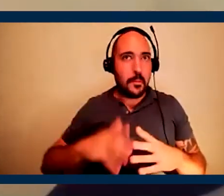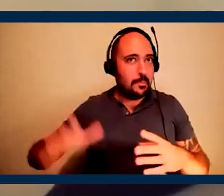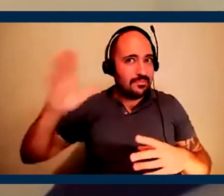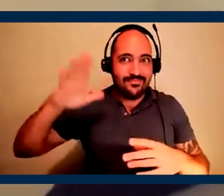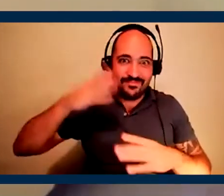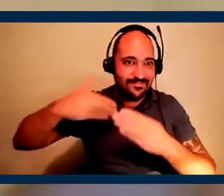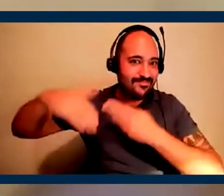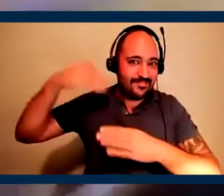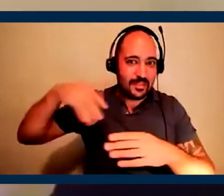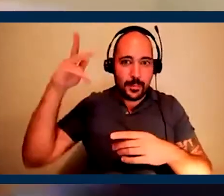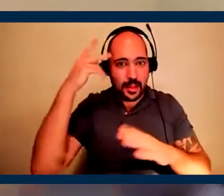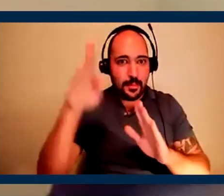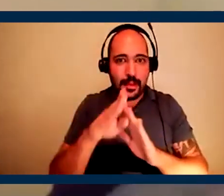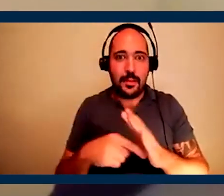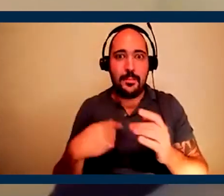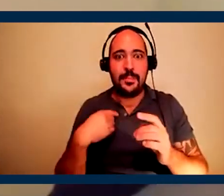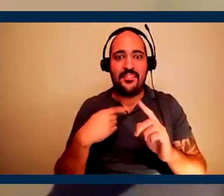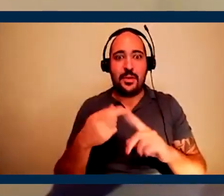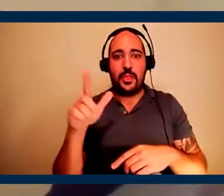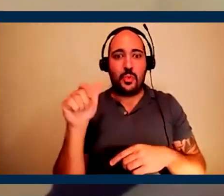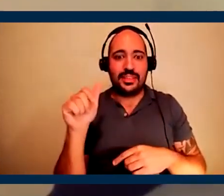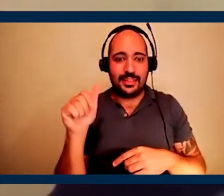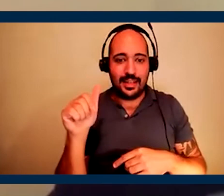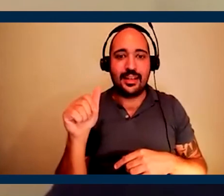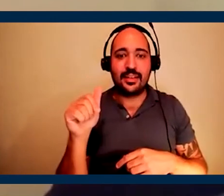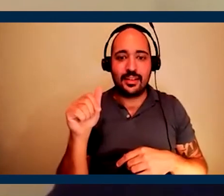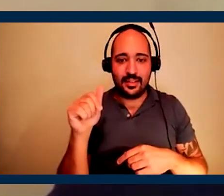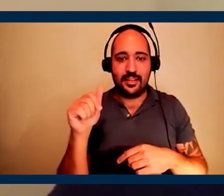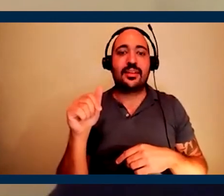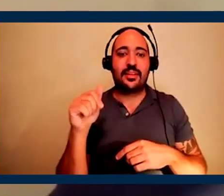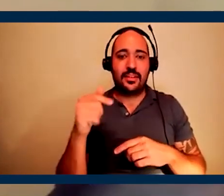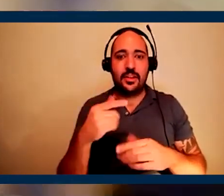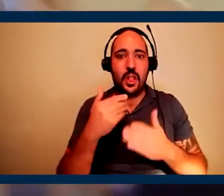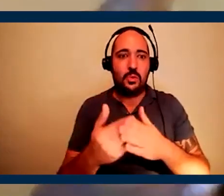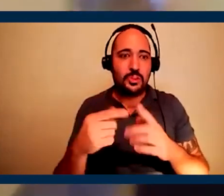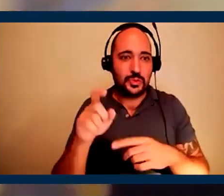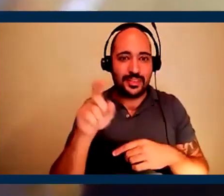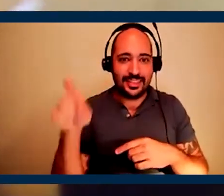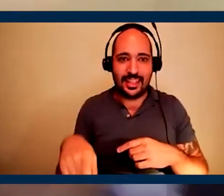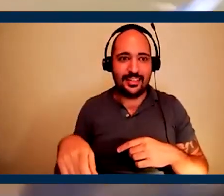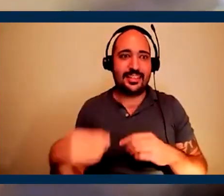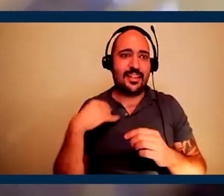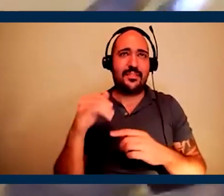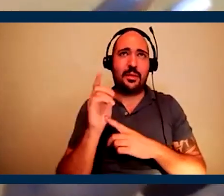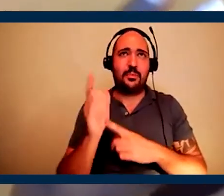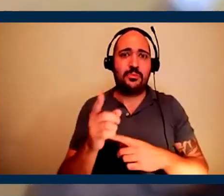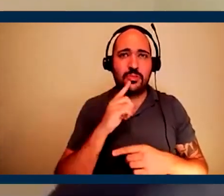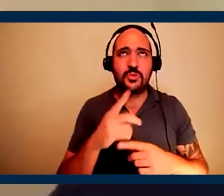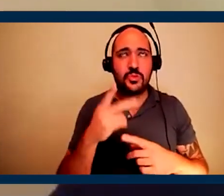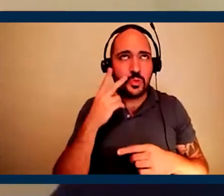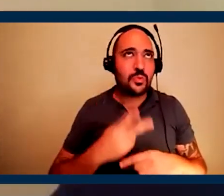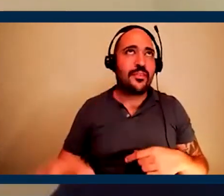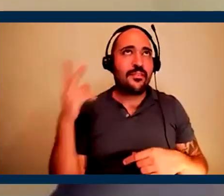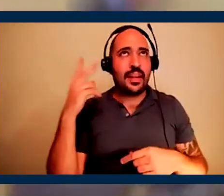backgrounds, and me coming from Louisiana, being so close to Texas, just having that moment to reflect and commemorate,